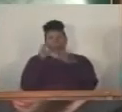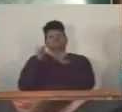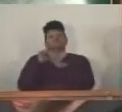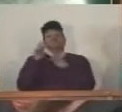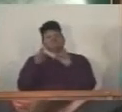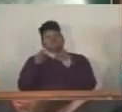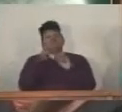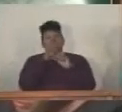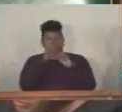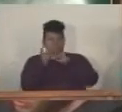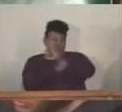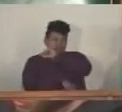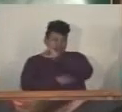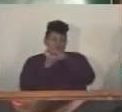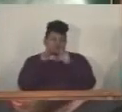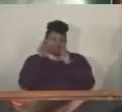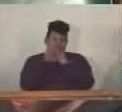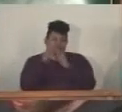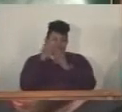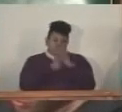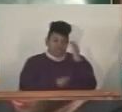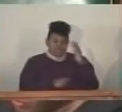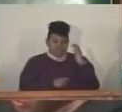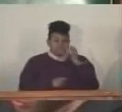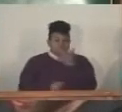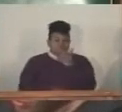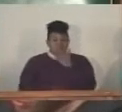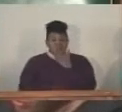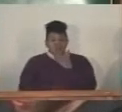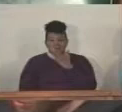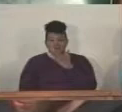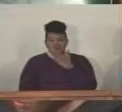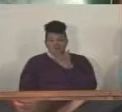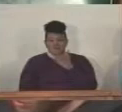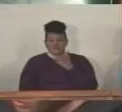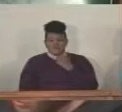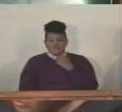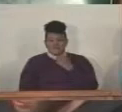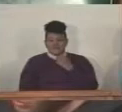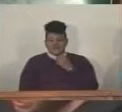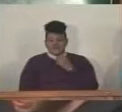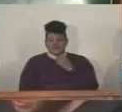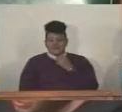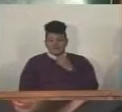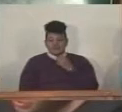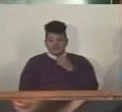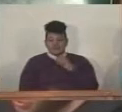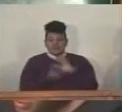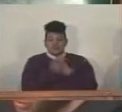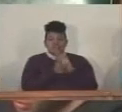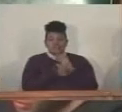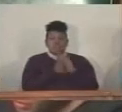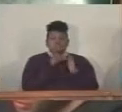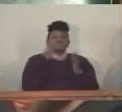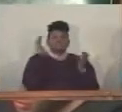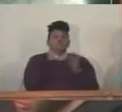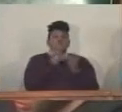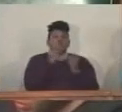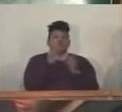making power under 65, that guidelines can be given to reduce the risk of which you have